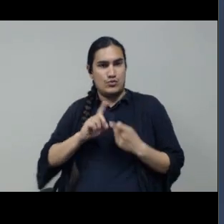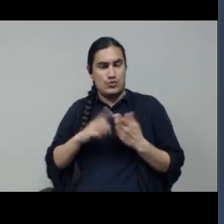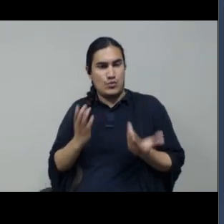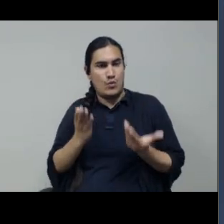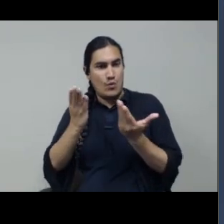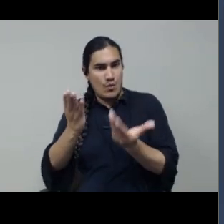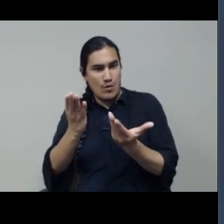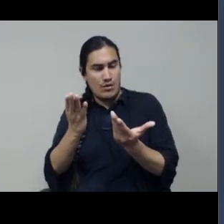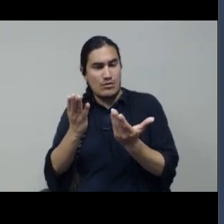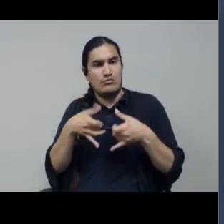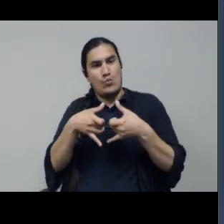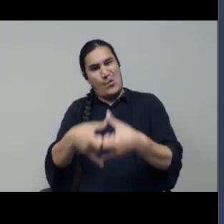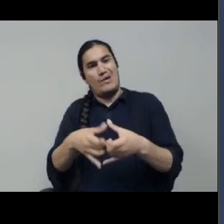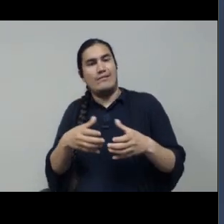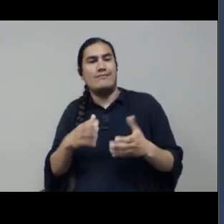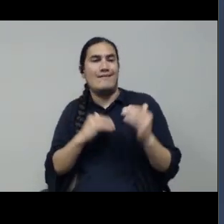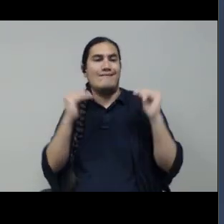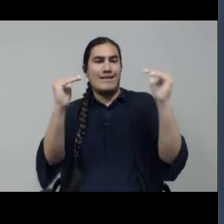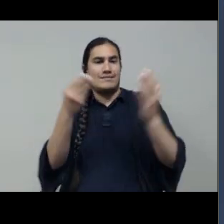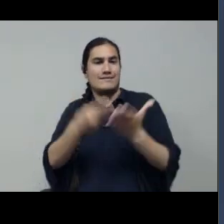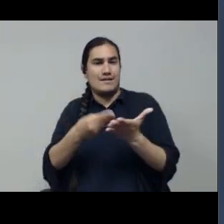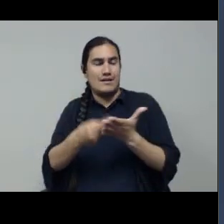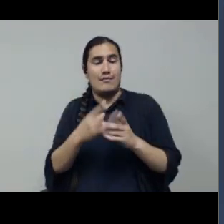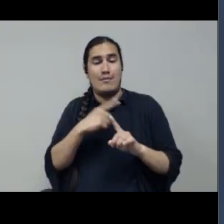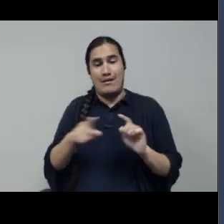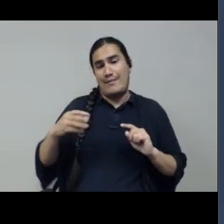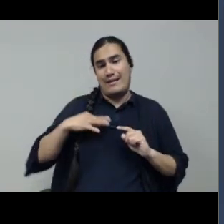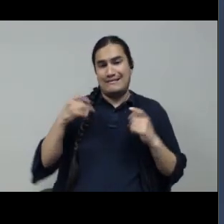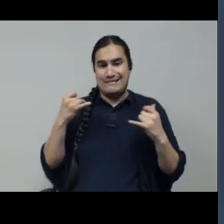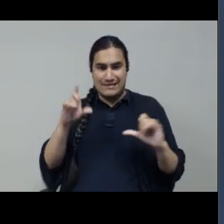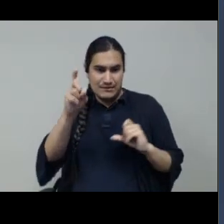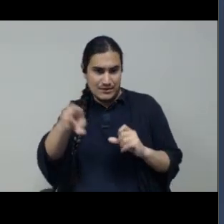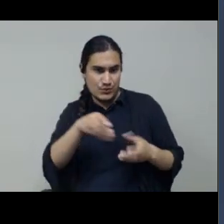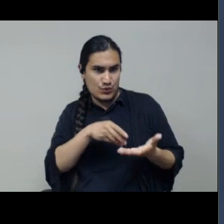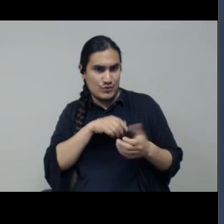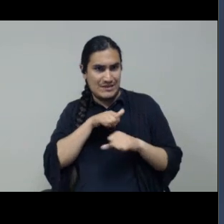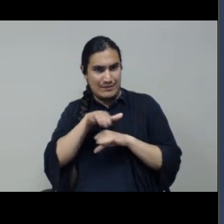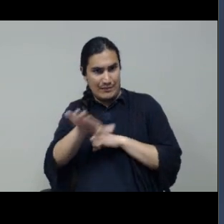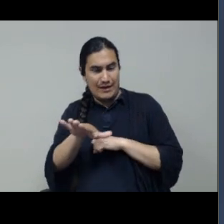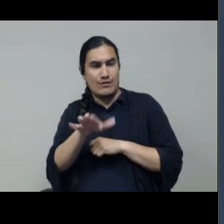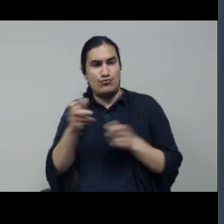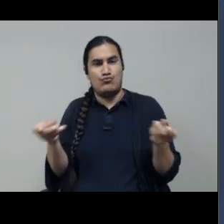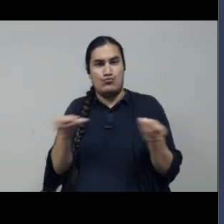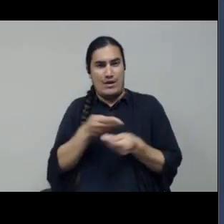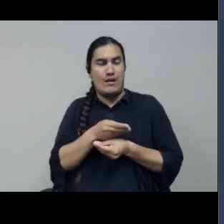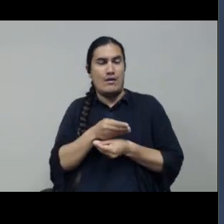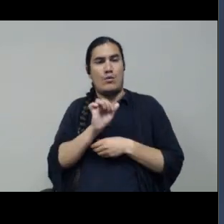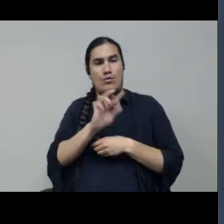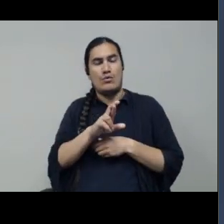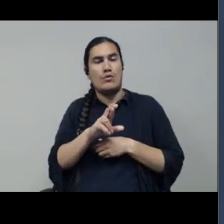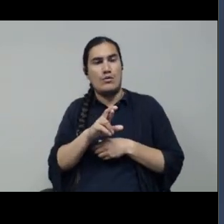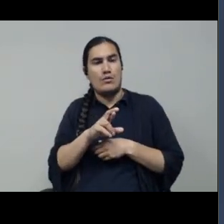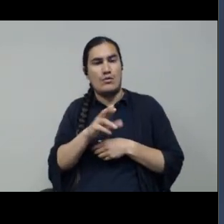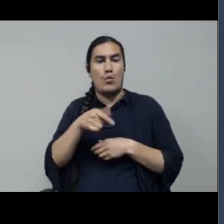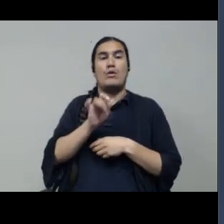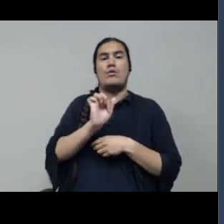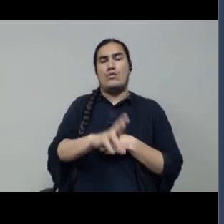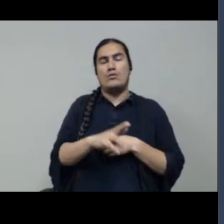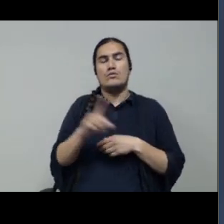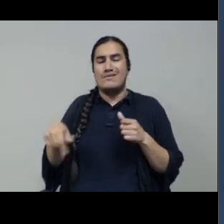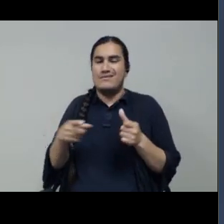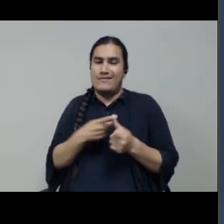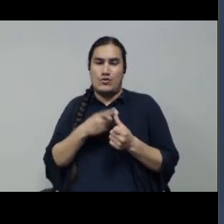funding for projects, and applicants still need to submit regular Trade Corridor applications. So this year is the first